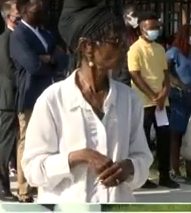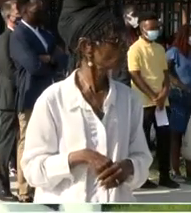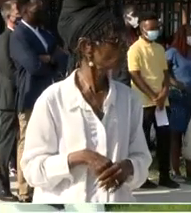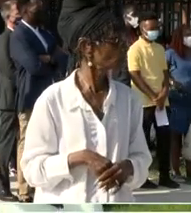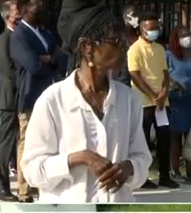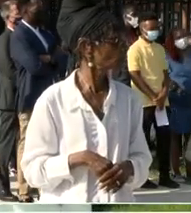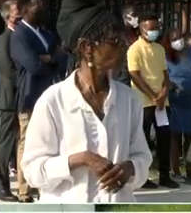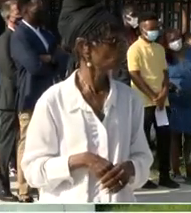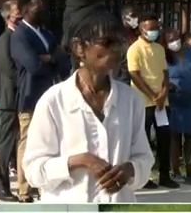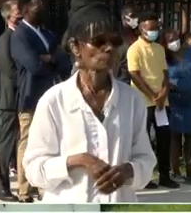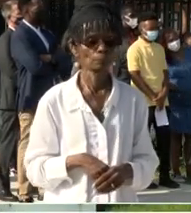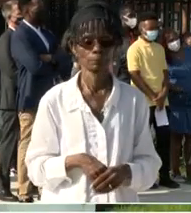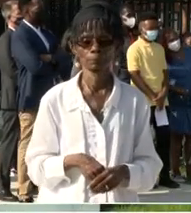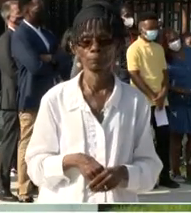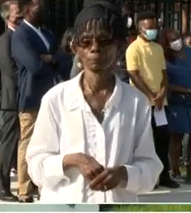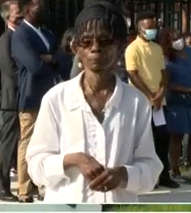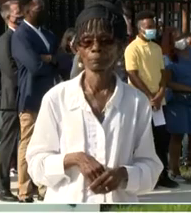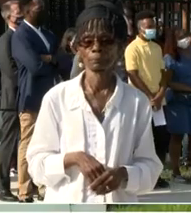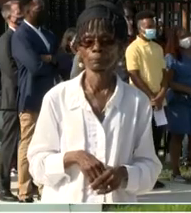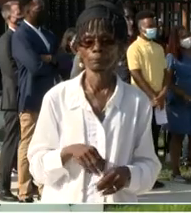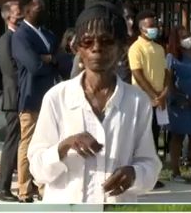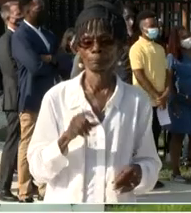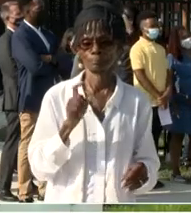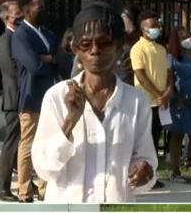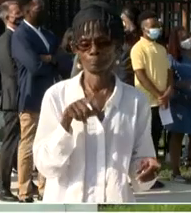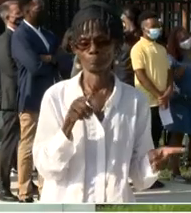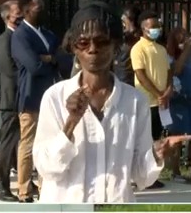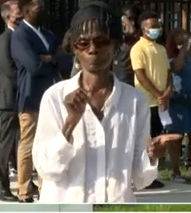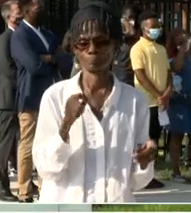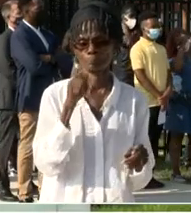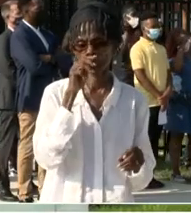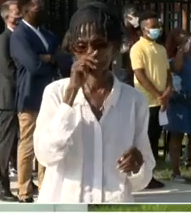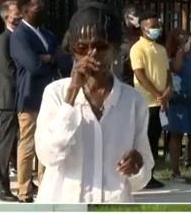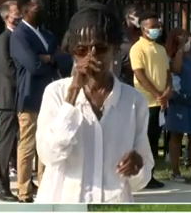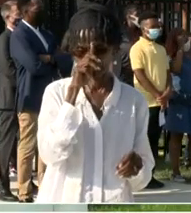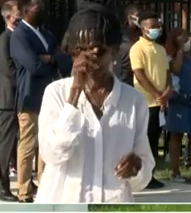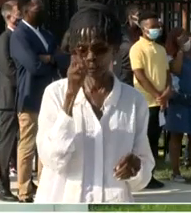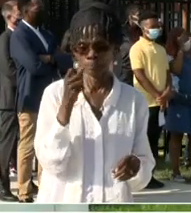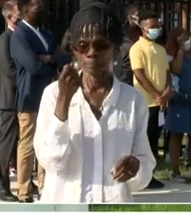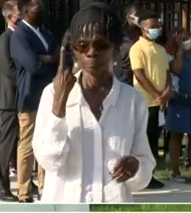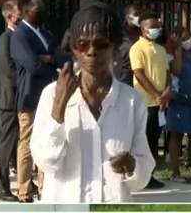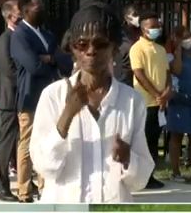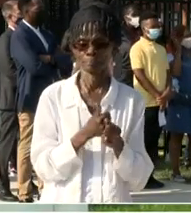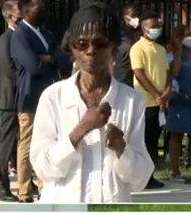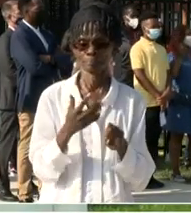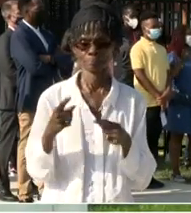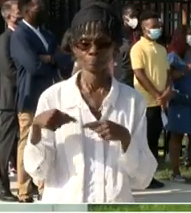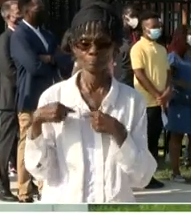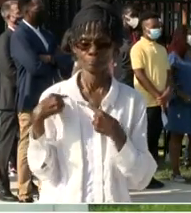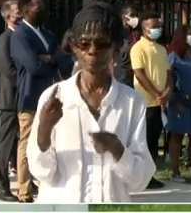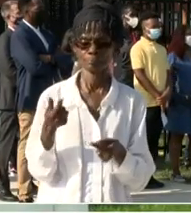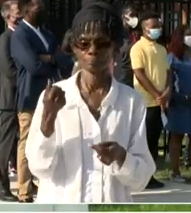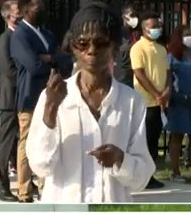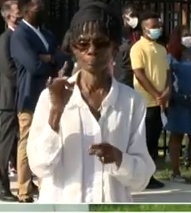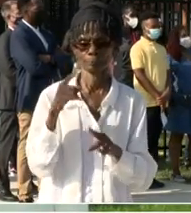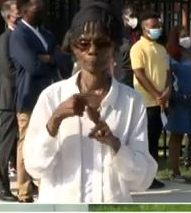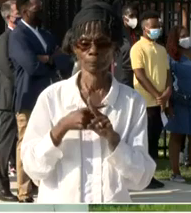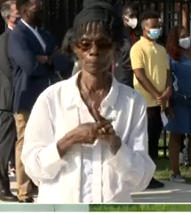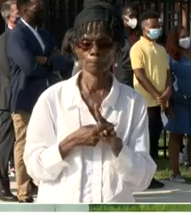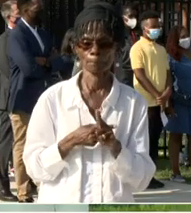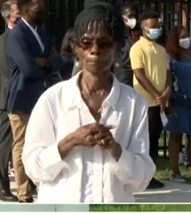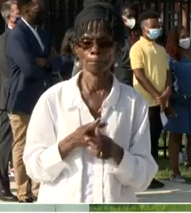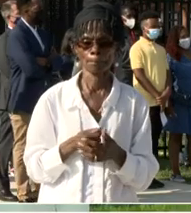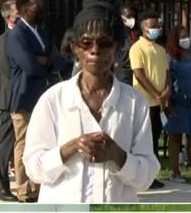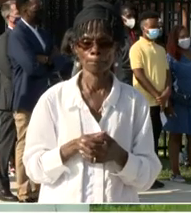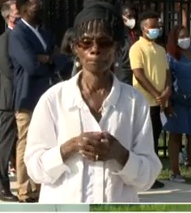Okay. Sam Collins from The Informer. Given everything that's happened over the last 18 months, what makes